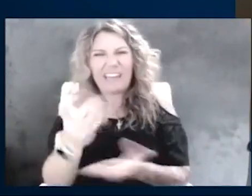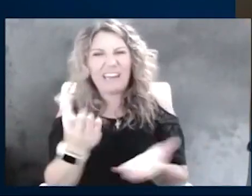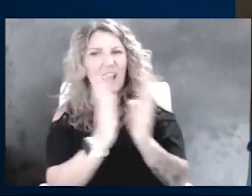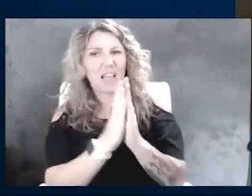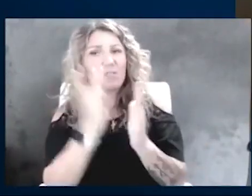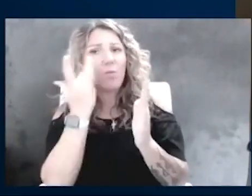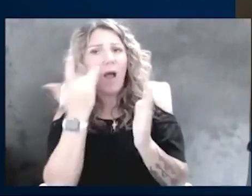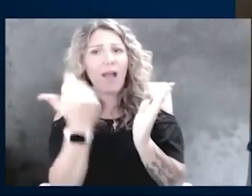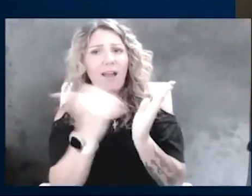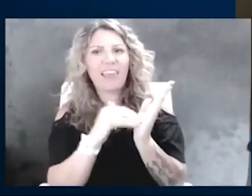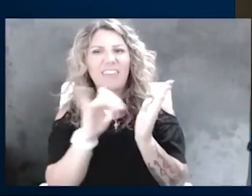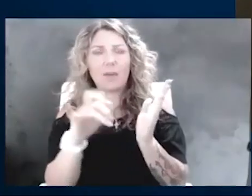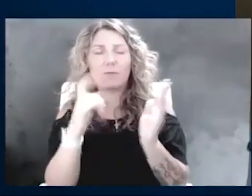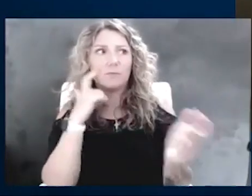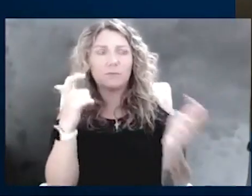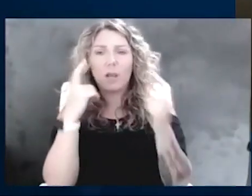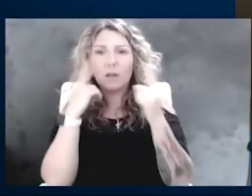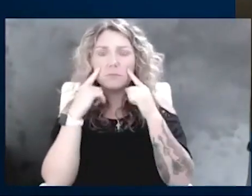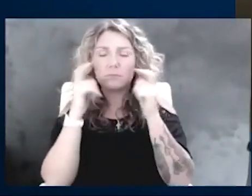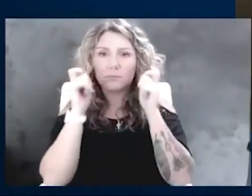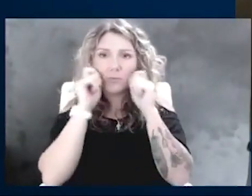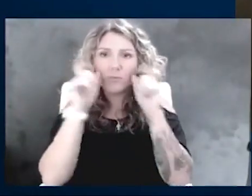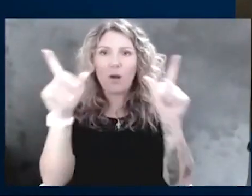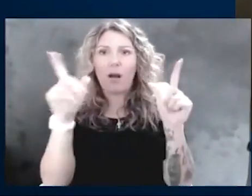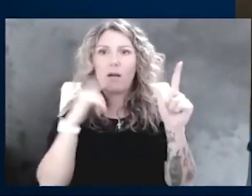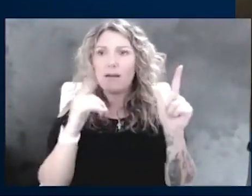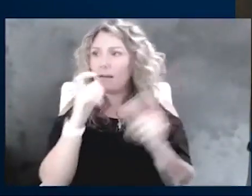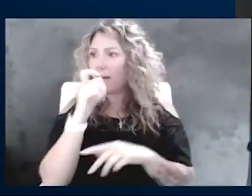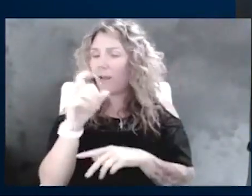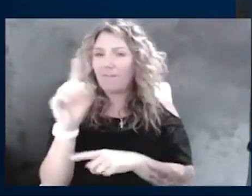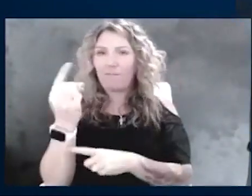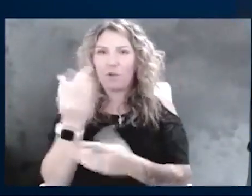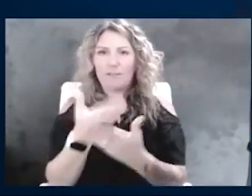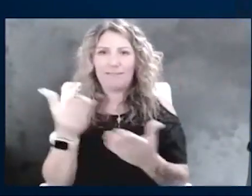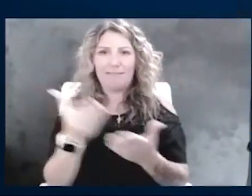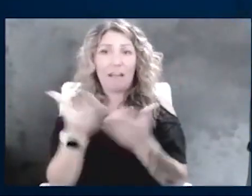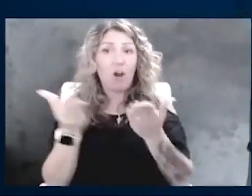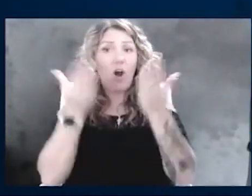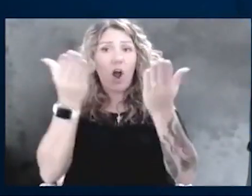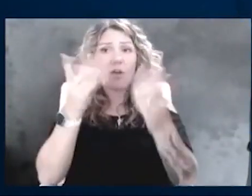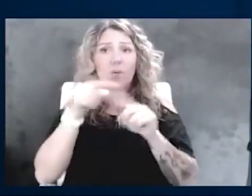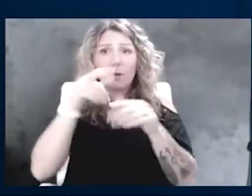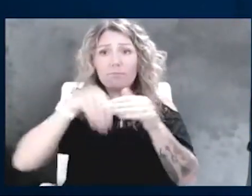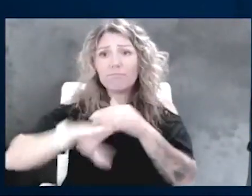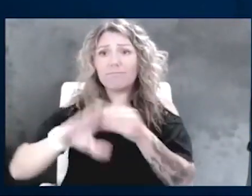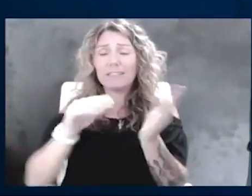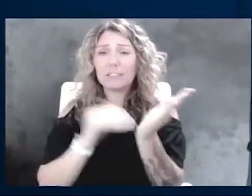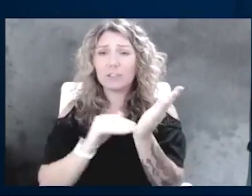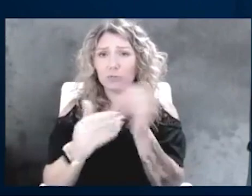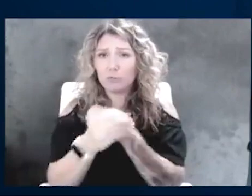biggest surprise to me, was that wasn't the first thing offered to us when we walked into the doctor.